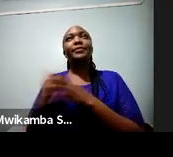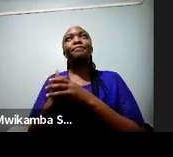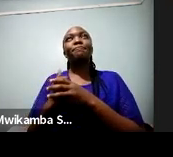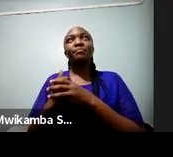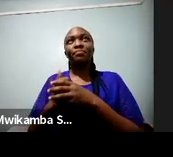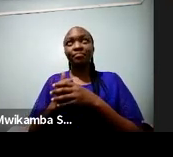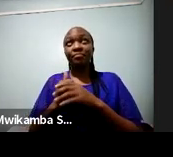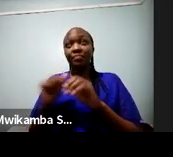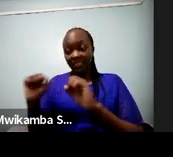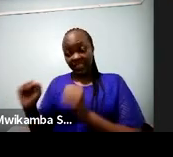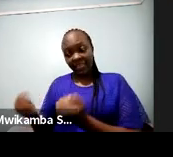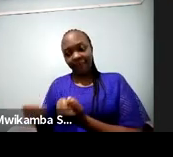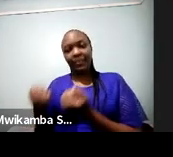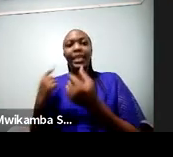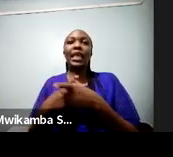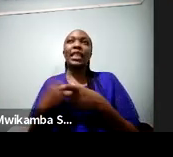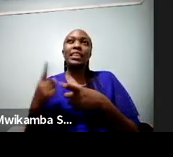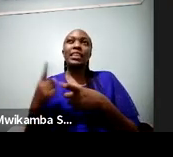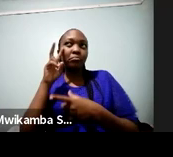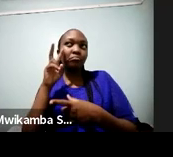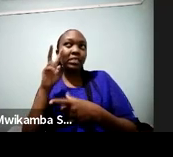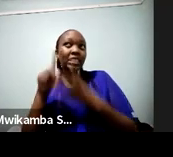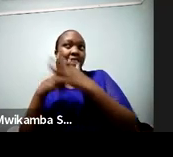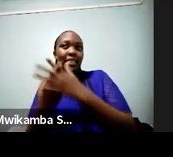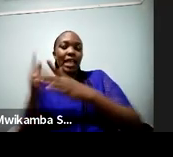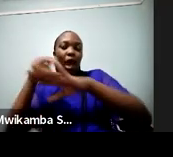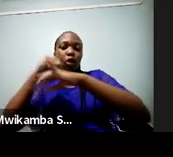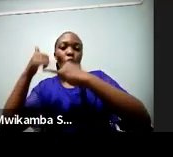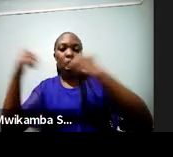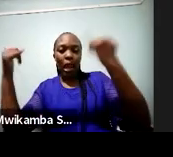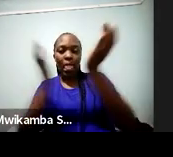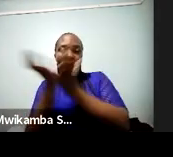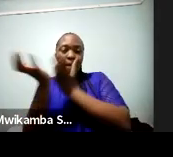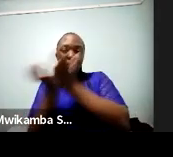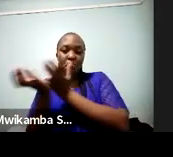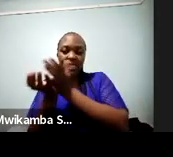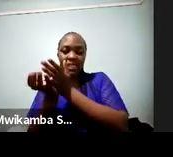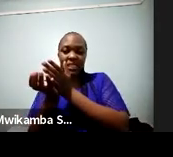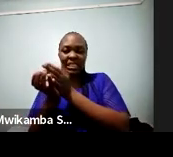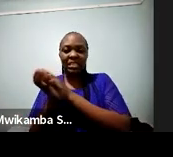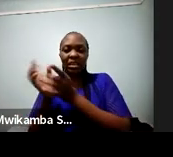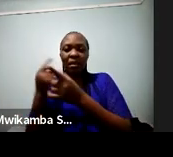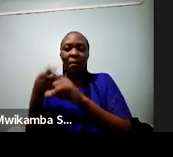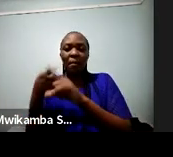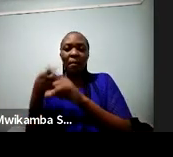in the good path, in the right path? I never considered some factors. Thank you.